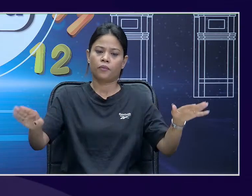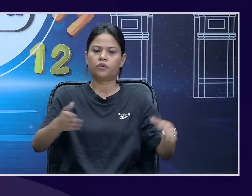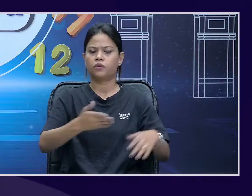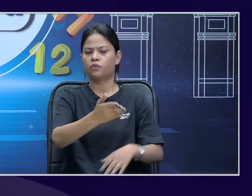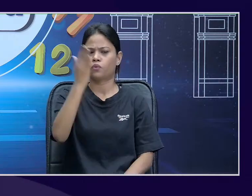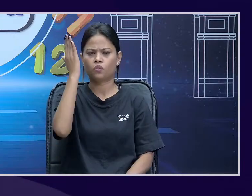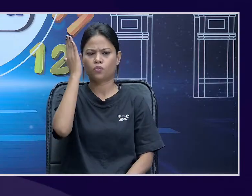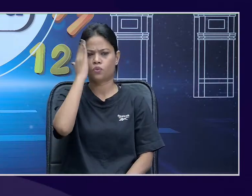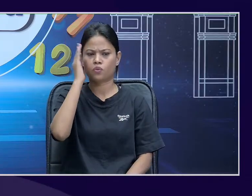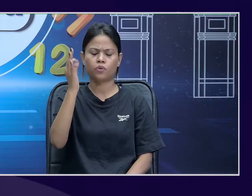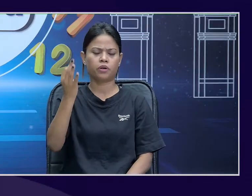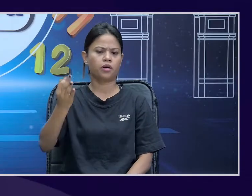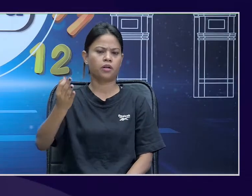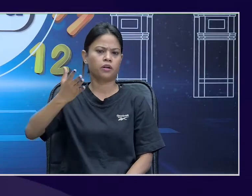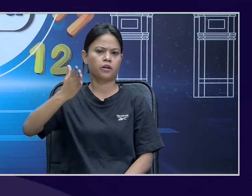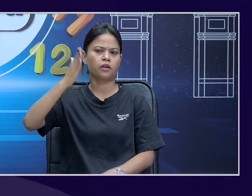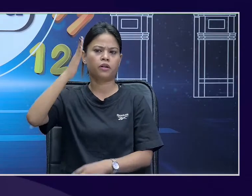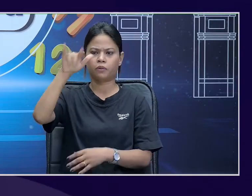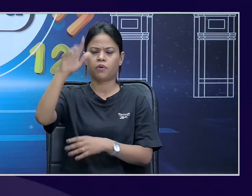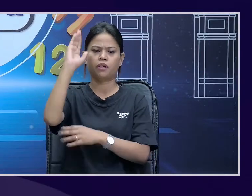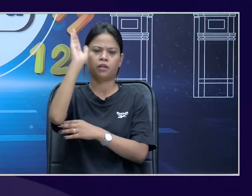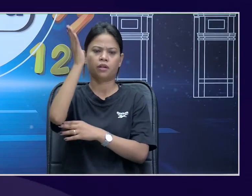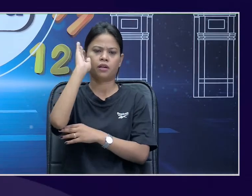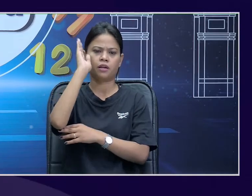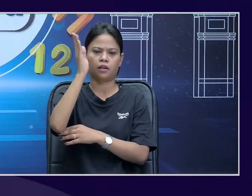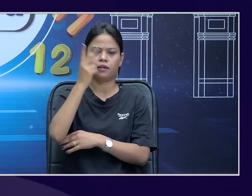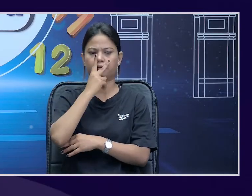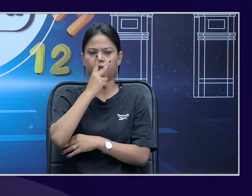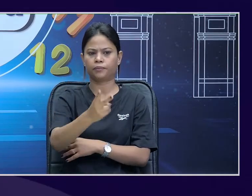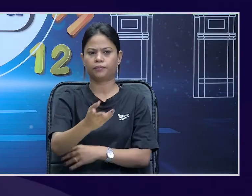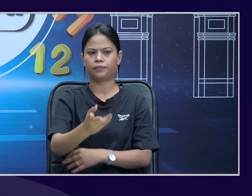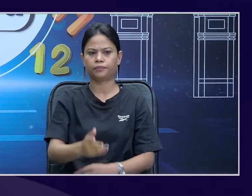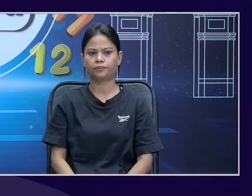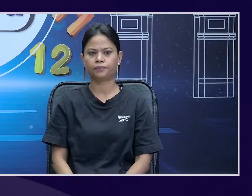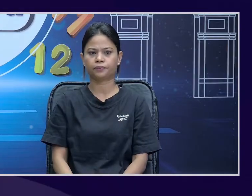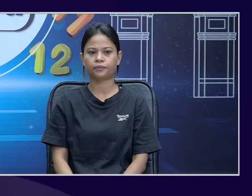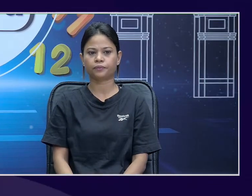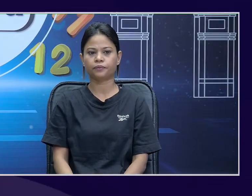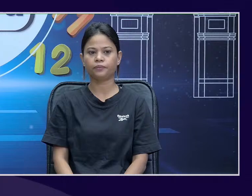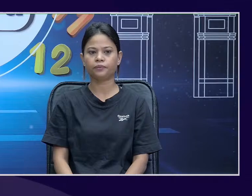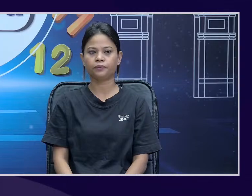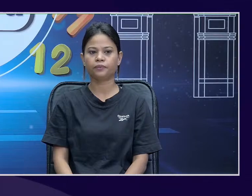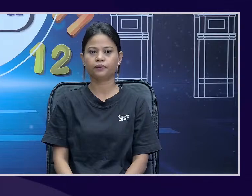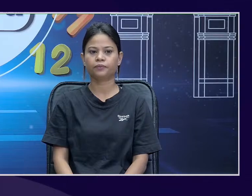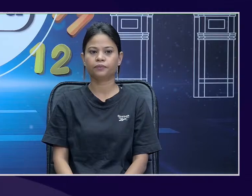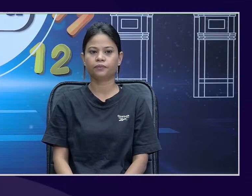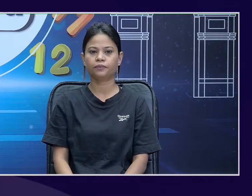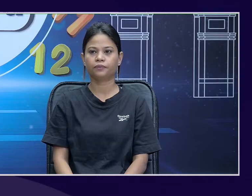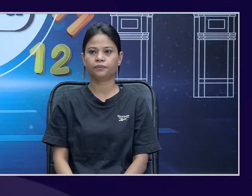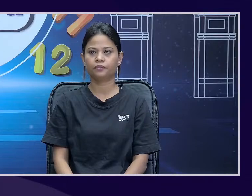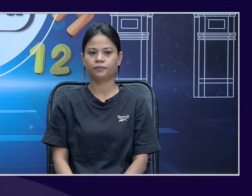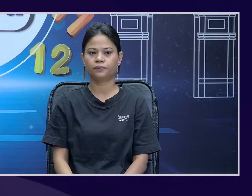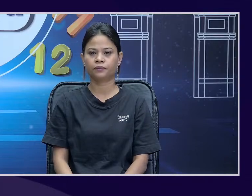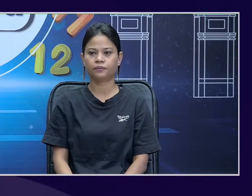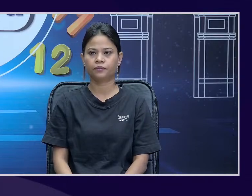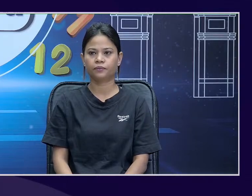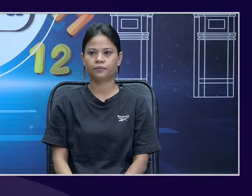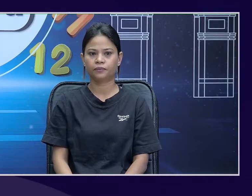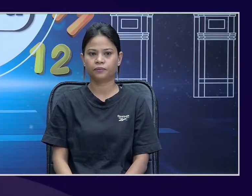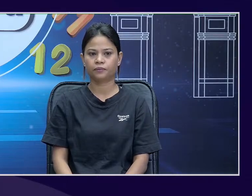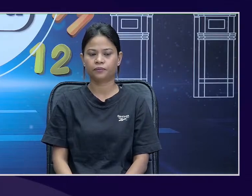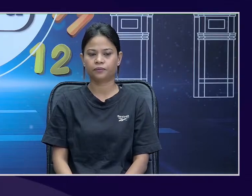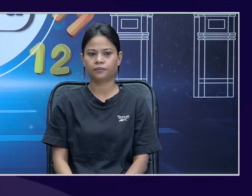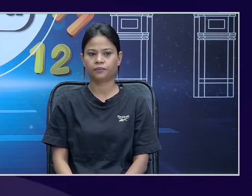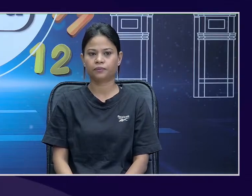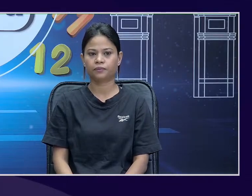special session. This is our special session on trains. It's a beautiful poem. Yes, ma'am. I will just stop share